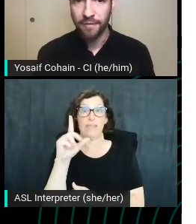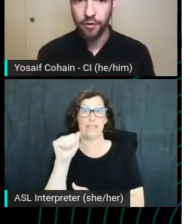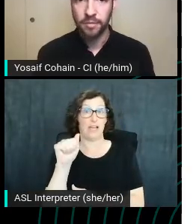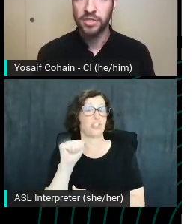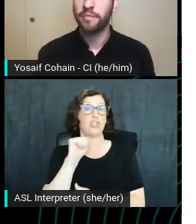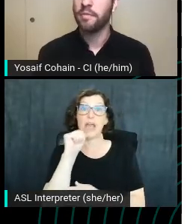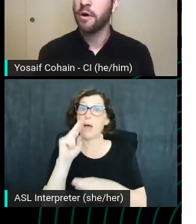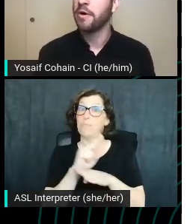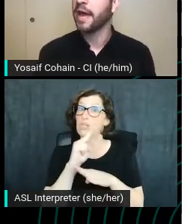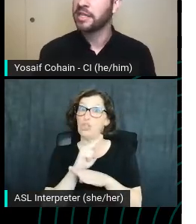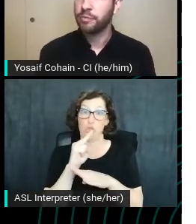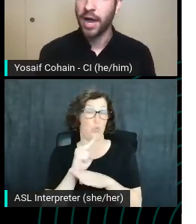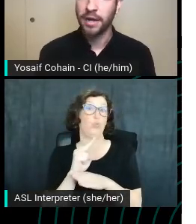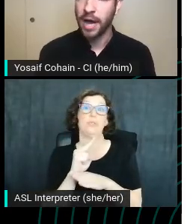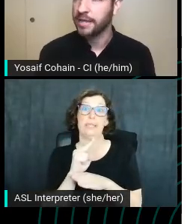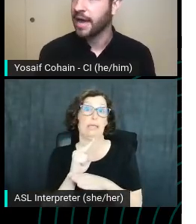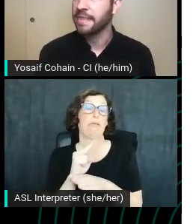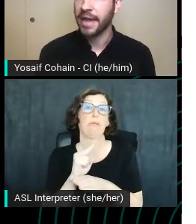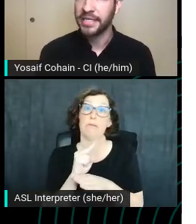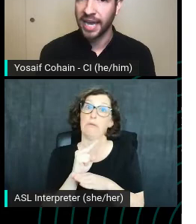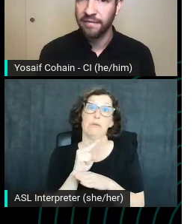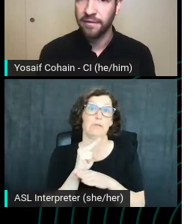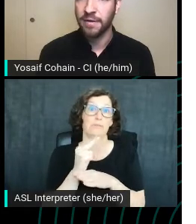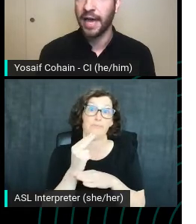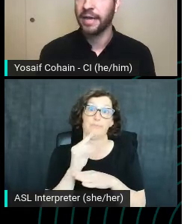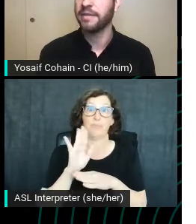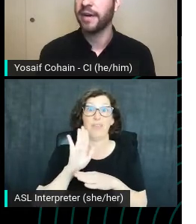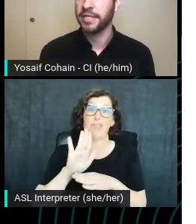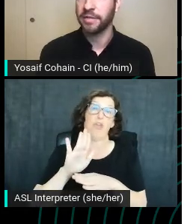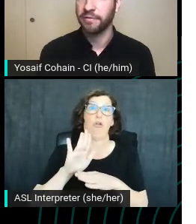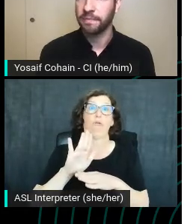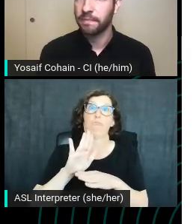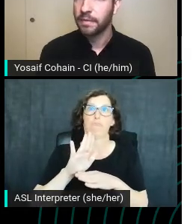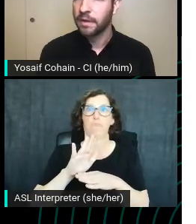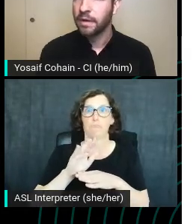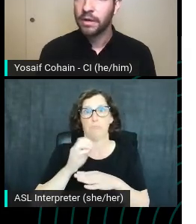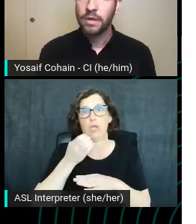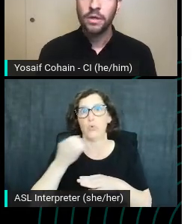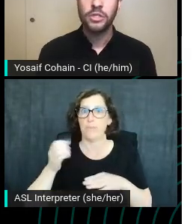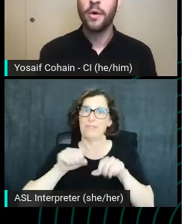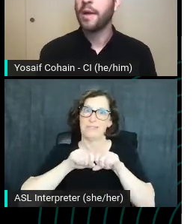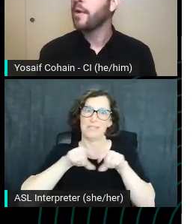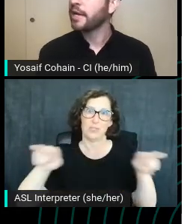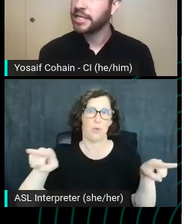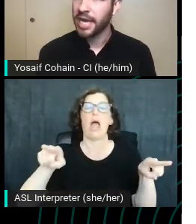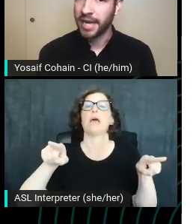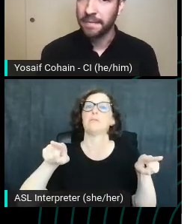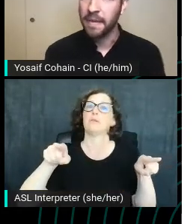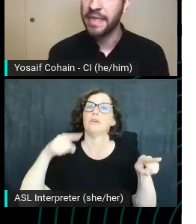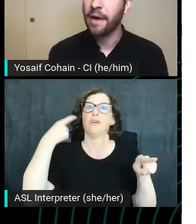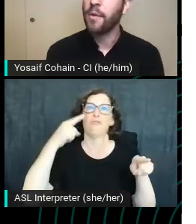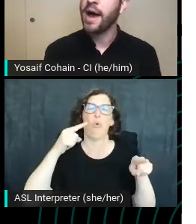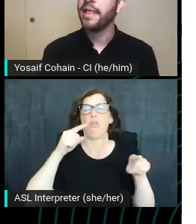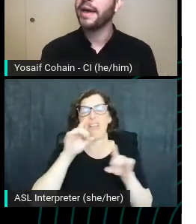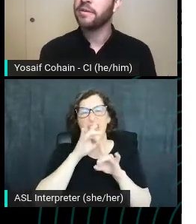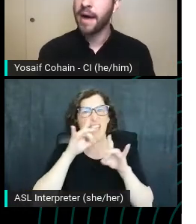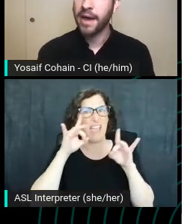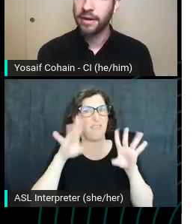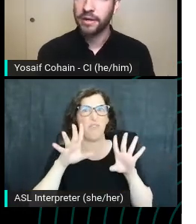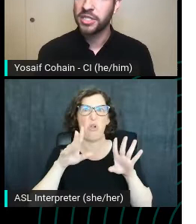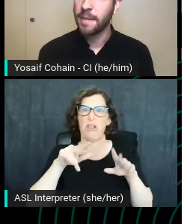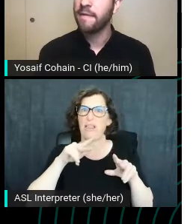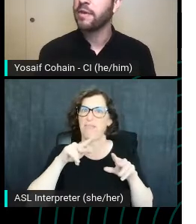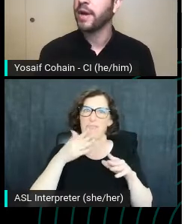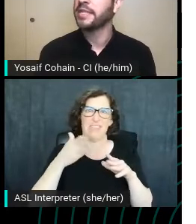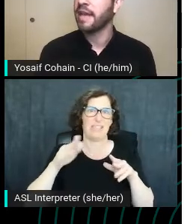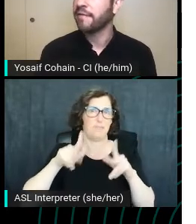their platforms to promote and spread content that is hateful and divisive. So I want to say that while I